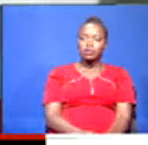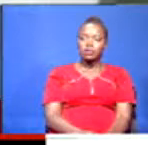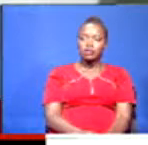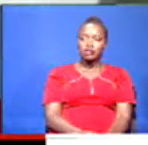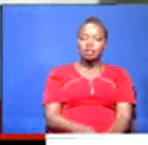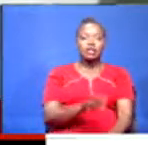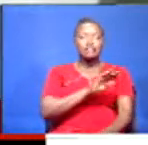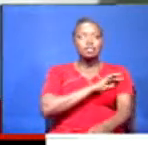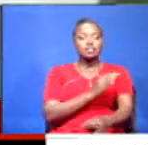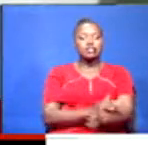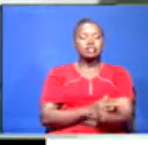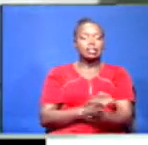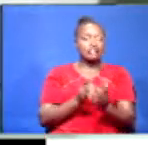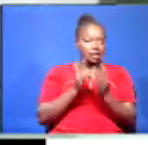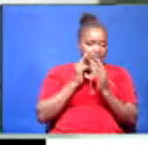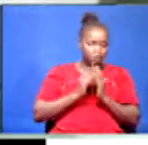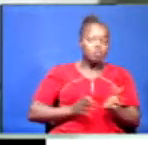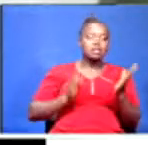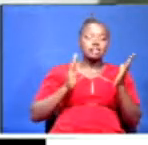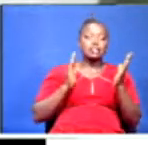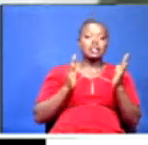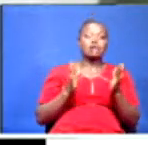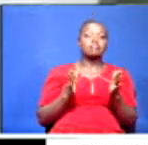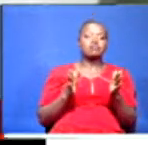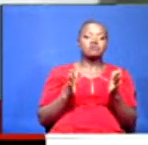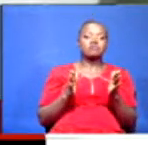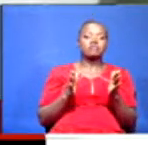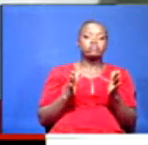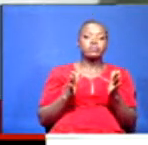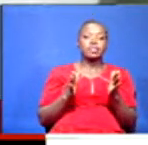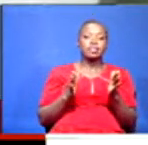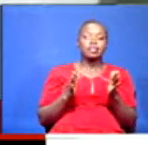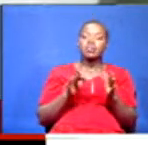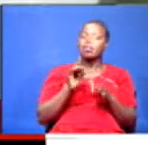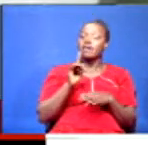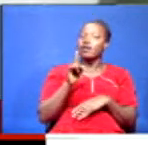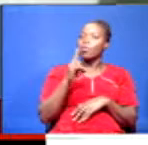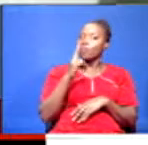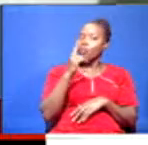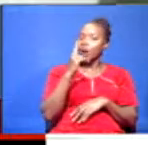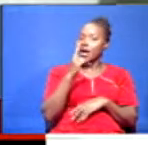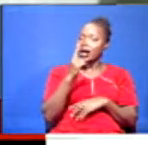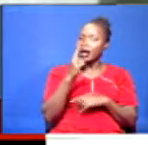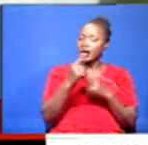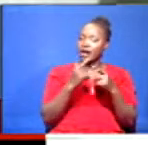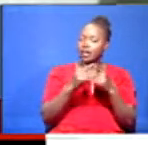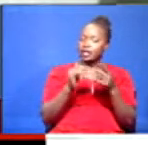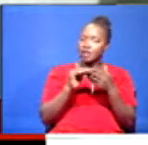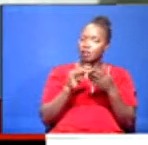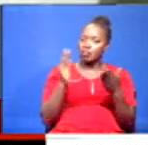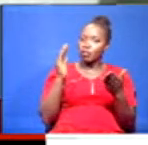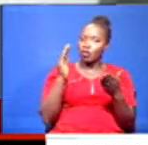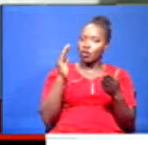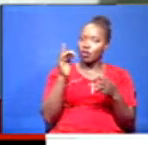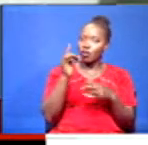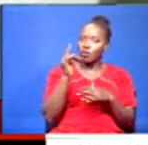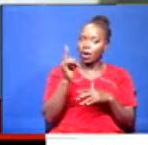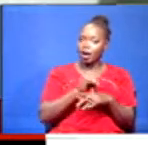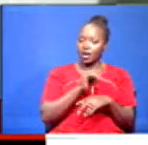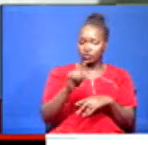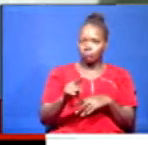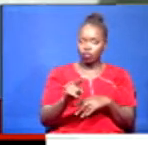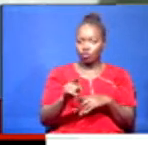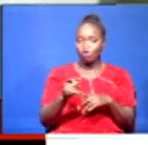Nigerian sprinter Blessing Okagbare has been handed an extra one-year ban for additional doping violations to add to